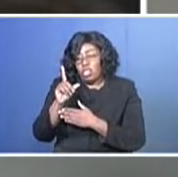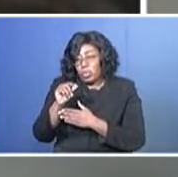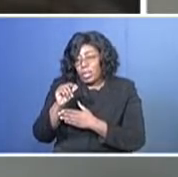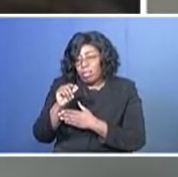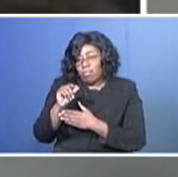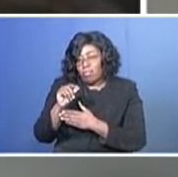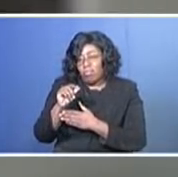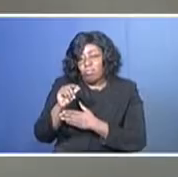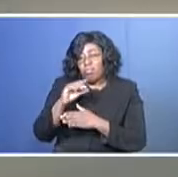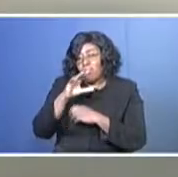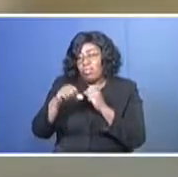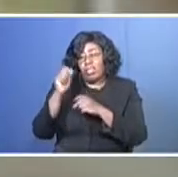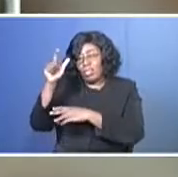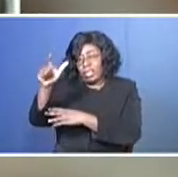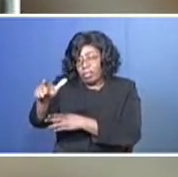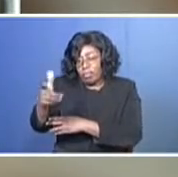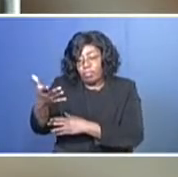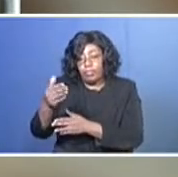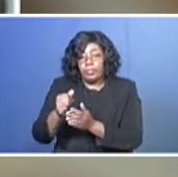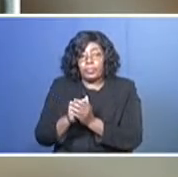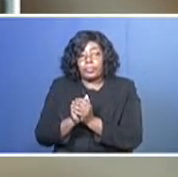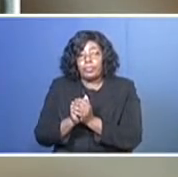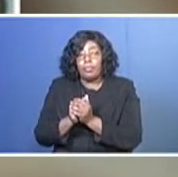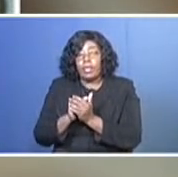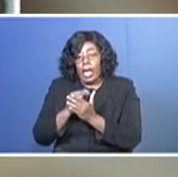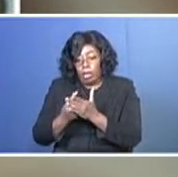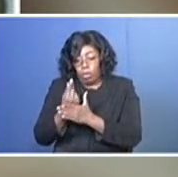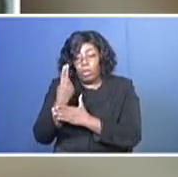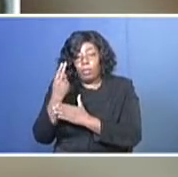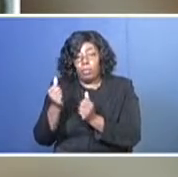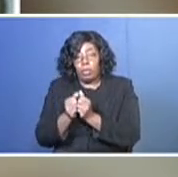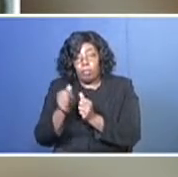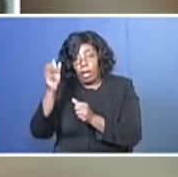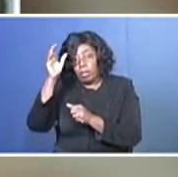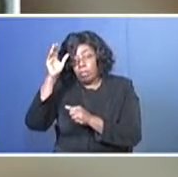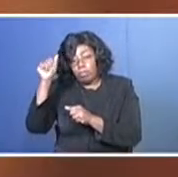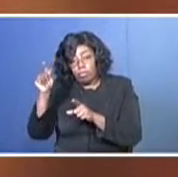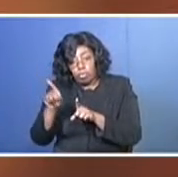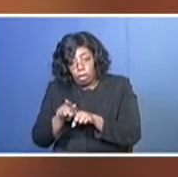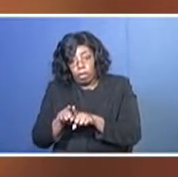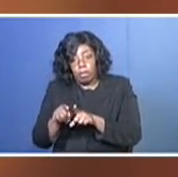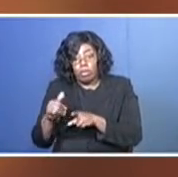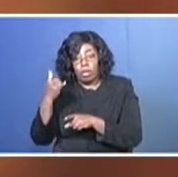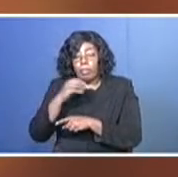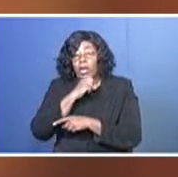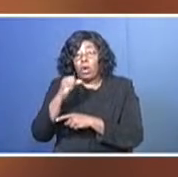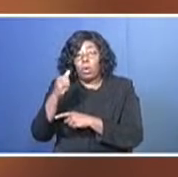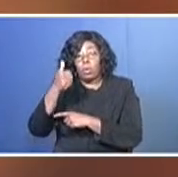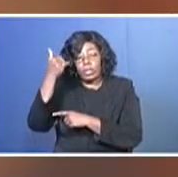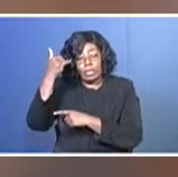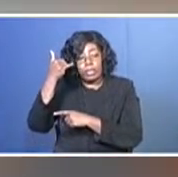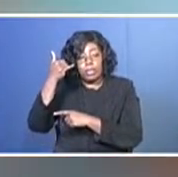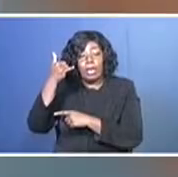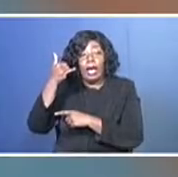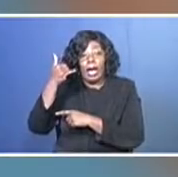23. But I was brought up with my brother, my younger brother, and my older sister on my mom's side. At the age of